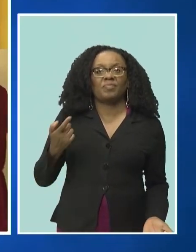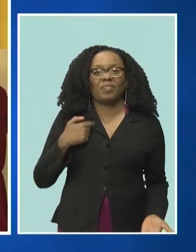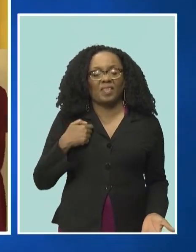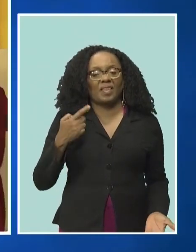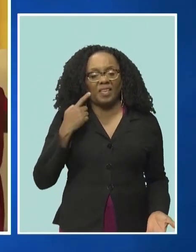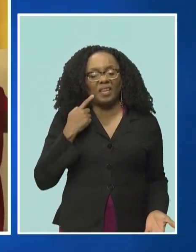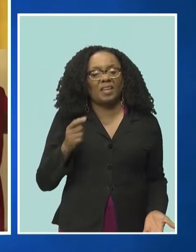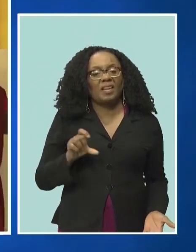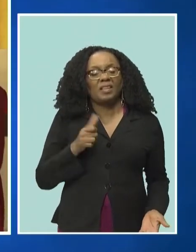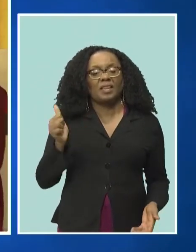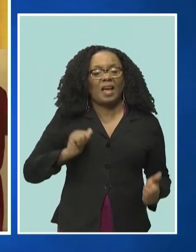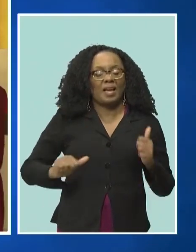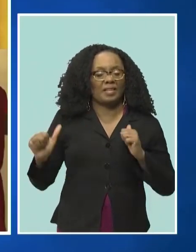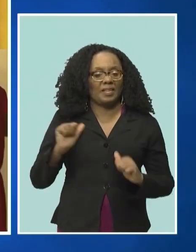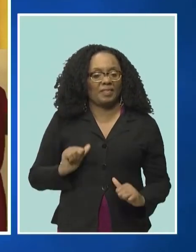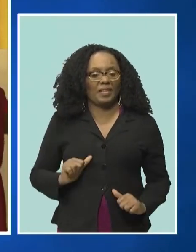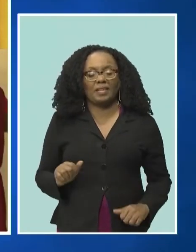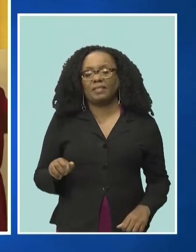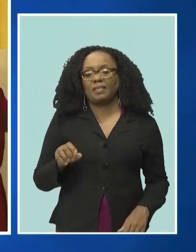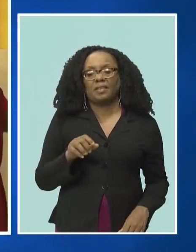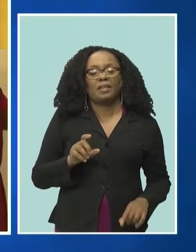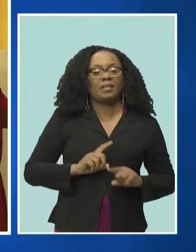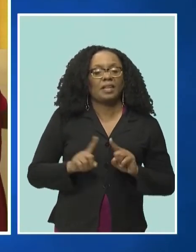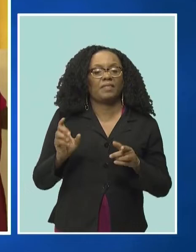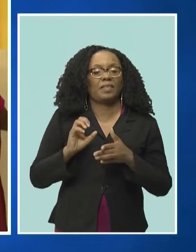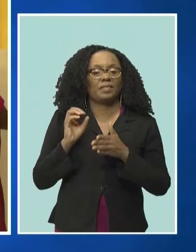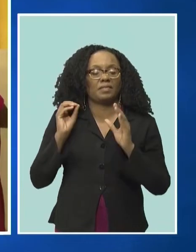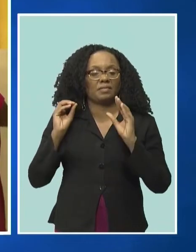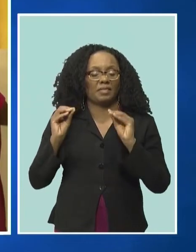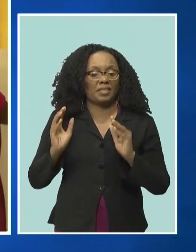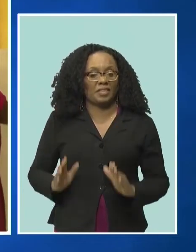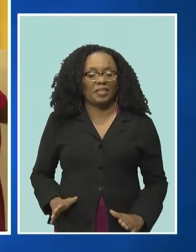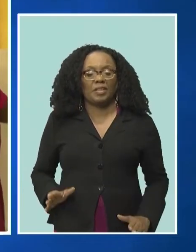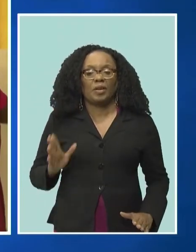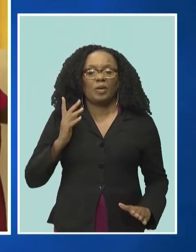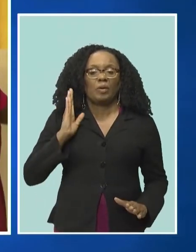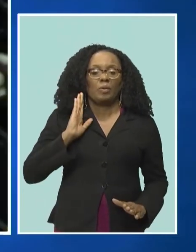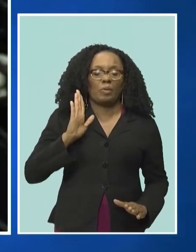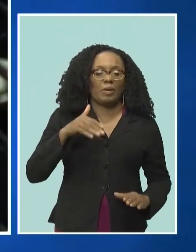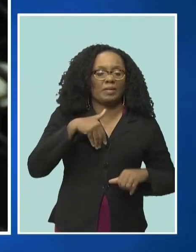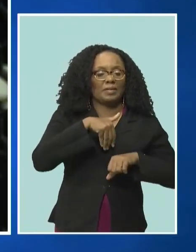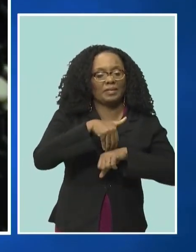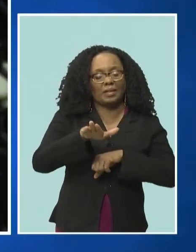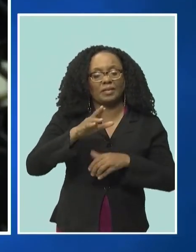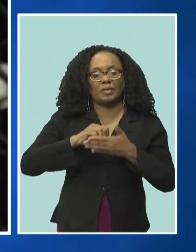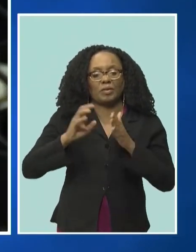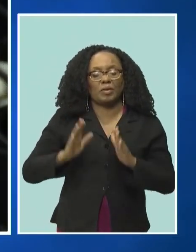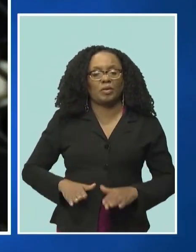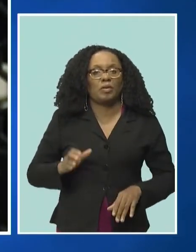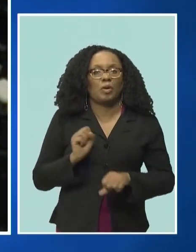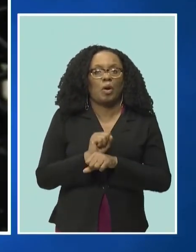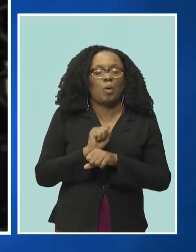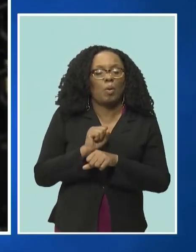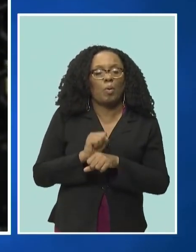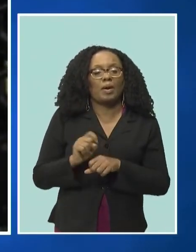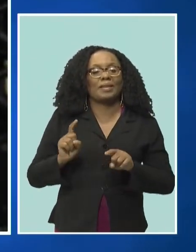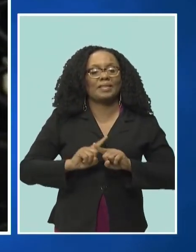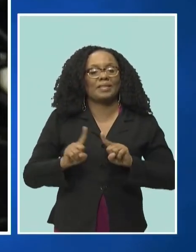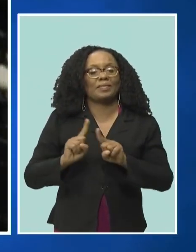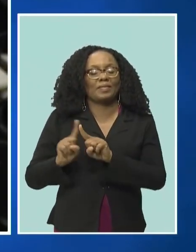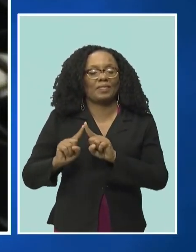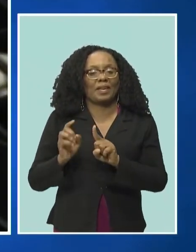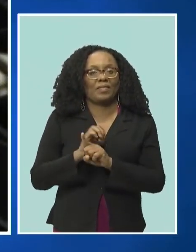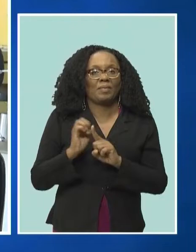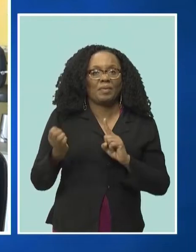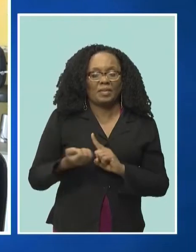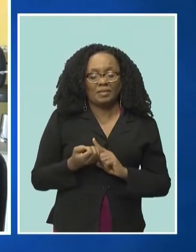Ms. Elliott is responsible for in our School to Work program, where we send children out to work. The students will continue the public sessions to help